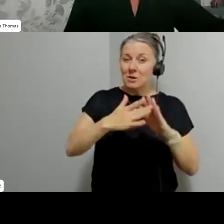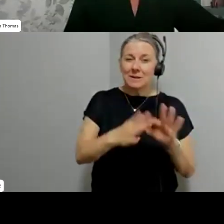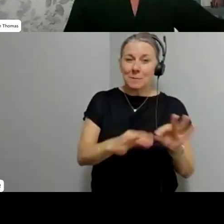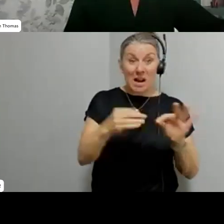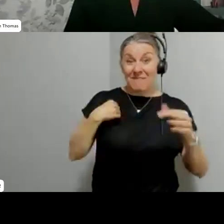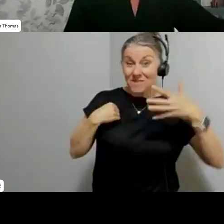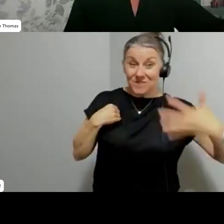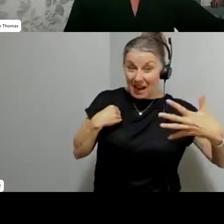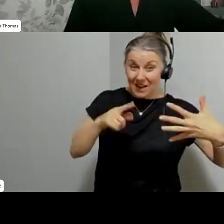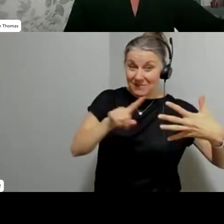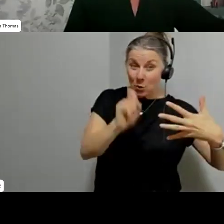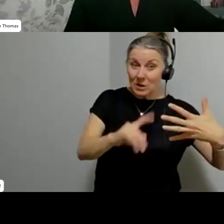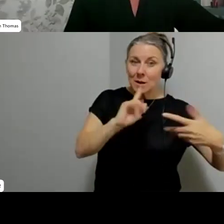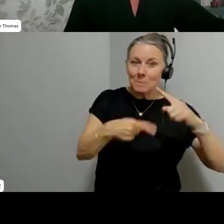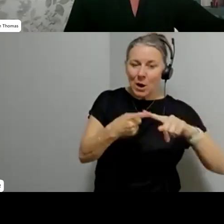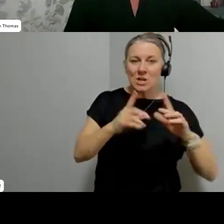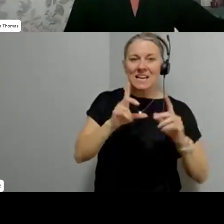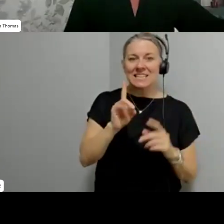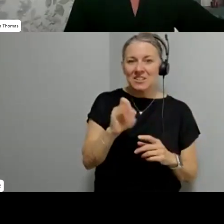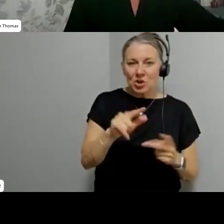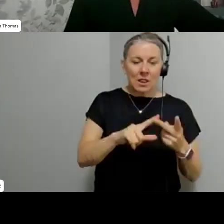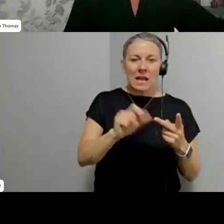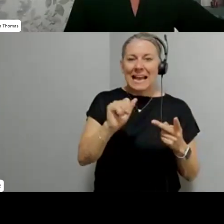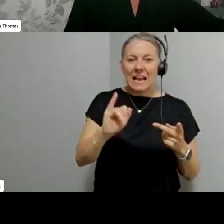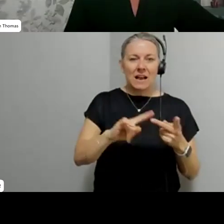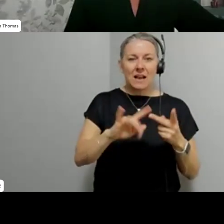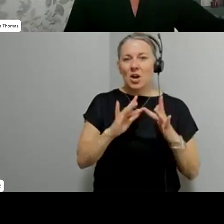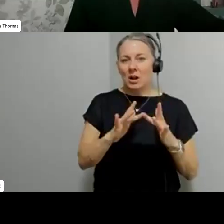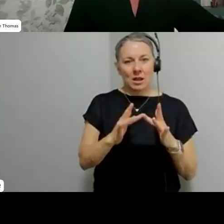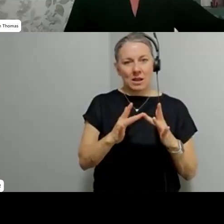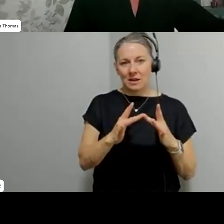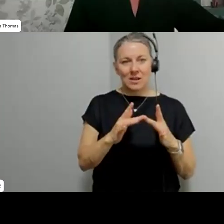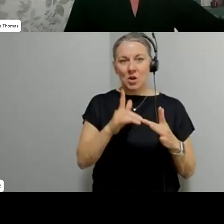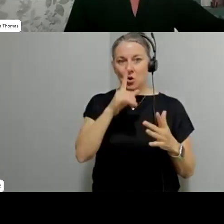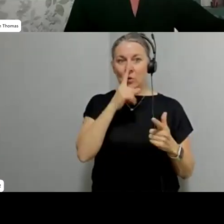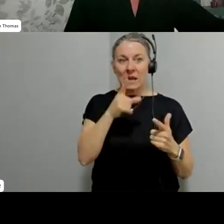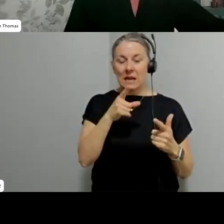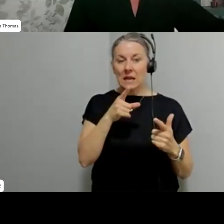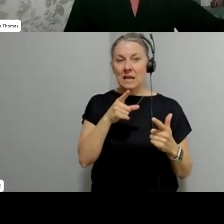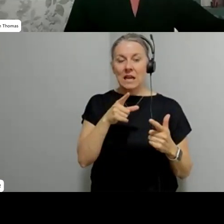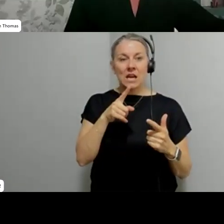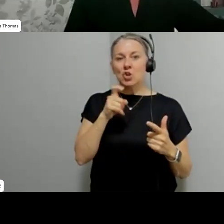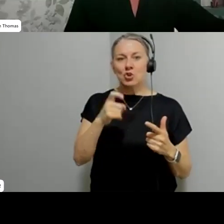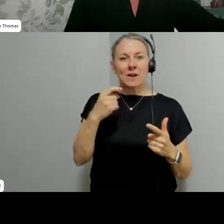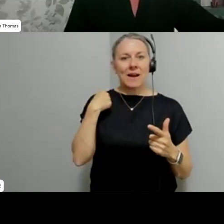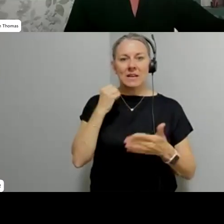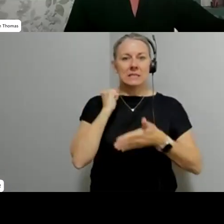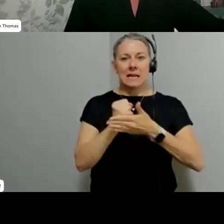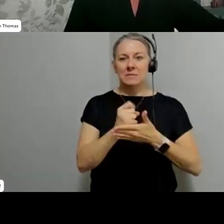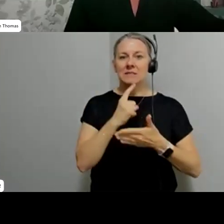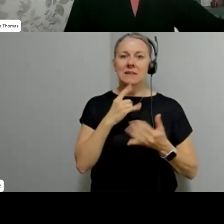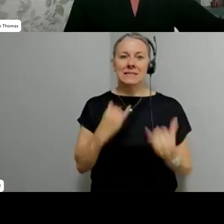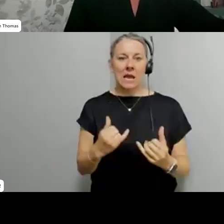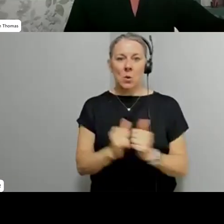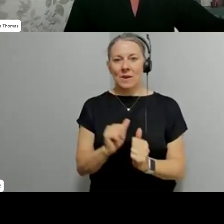about digital, online, and AI. I always feel like there should be a stamp that says "now with AI" in every conversation. I'm amazed